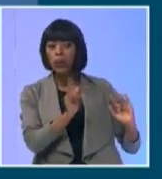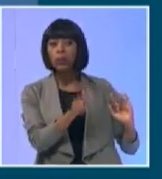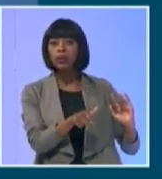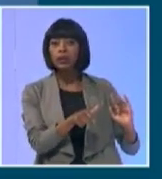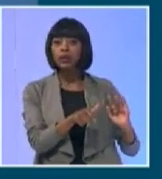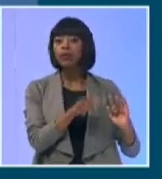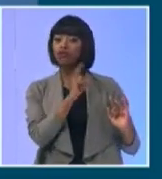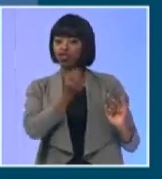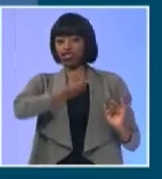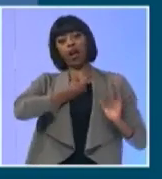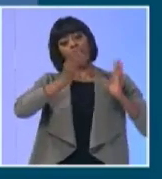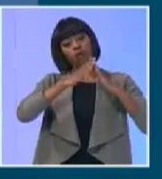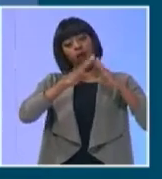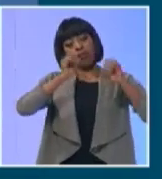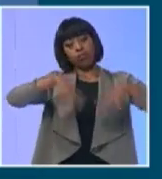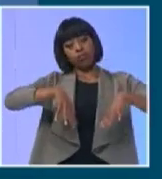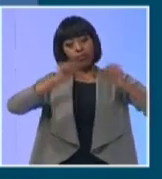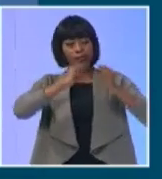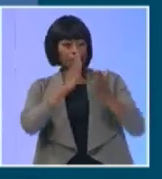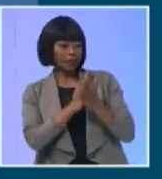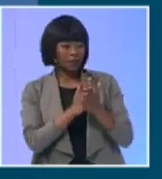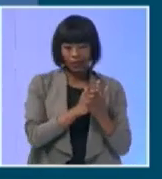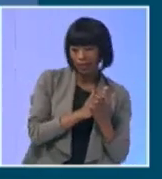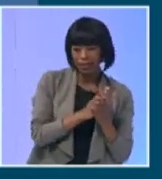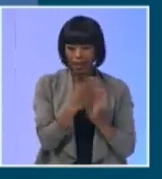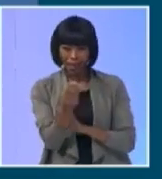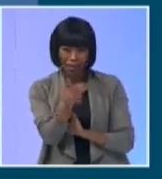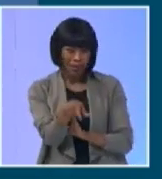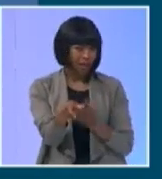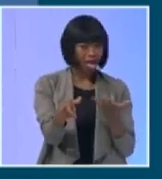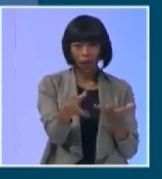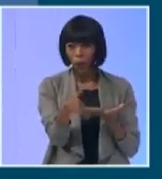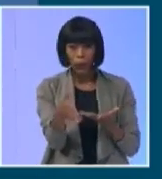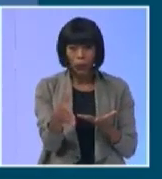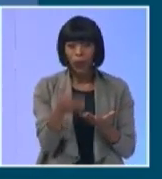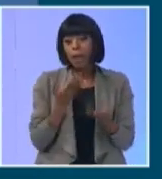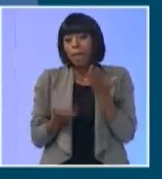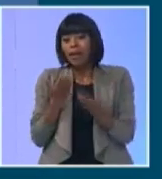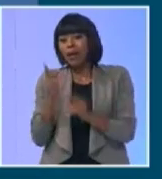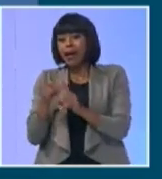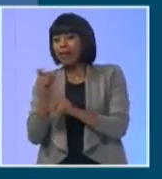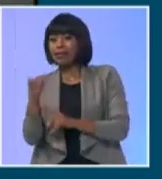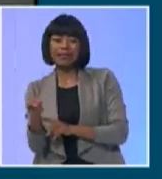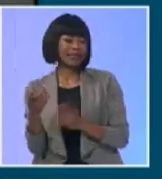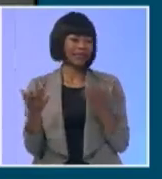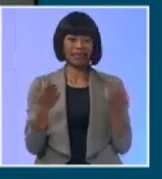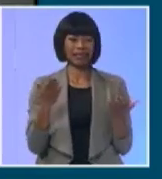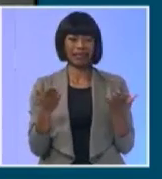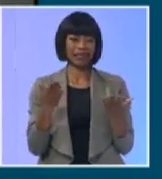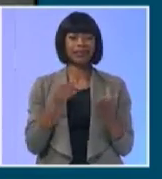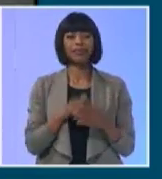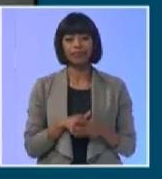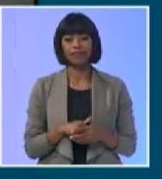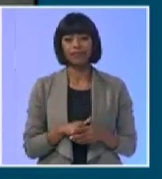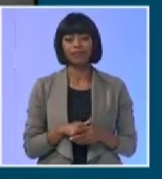home. And suspects then doubt whether the house is just being left alone or there could be someone in the house. It's another deterrent.